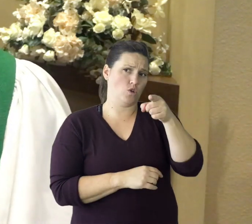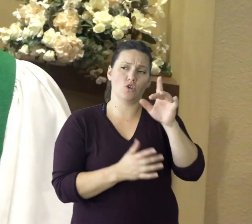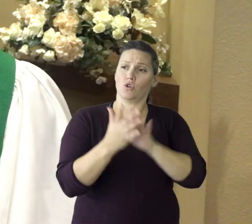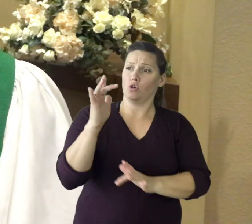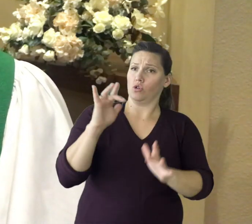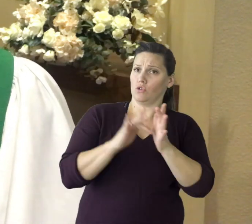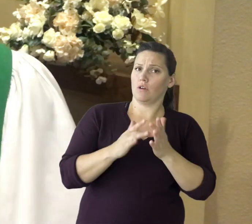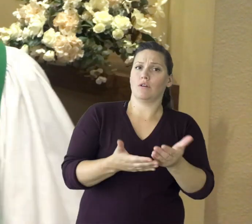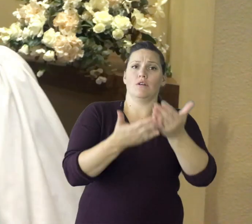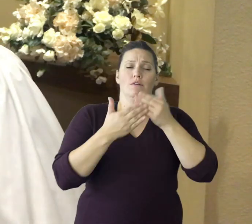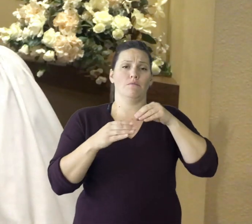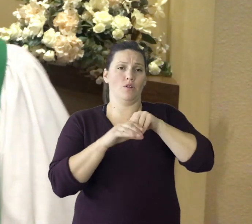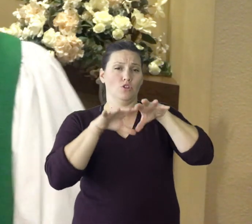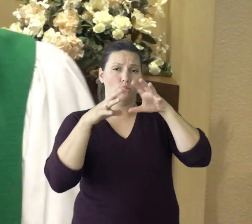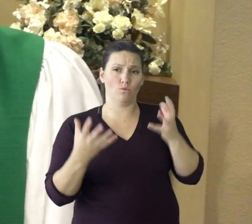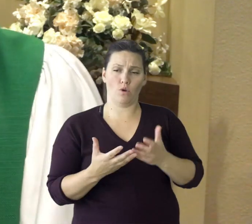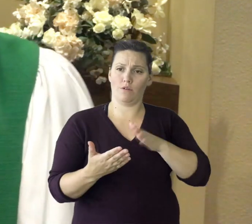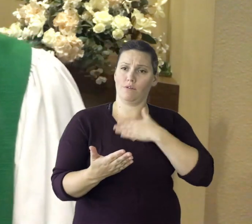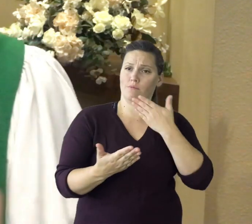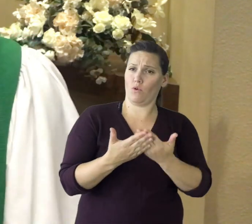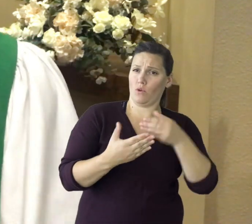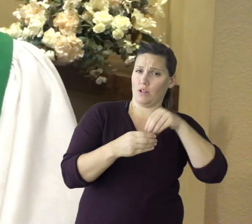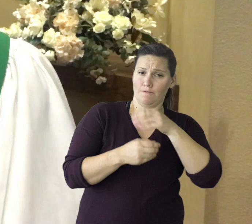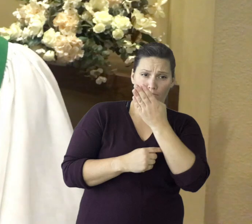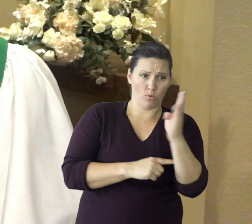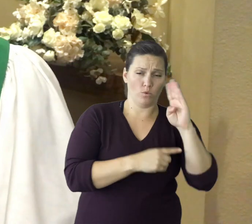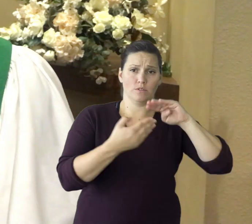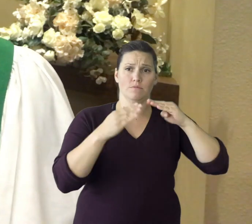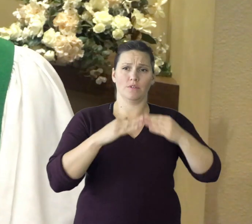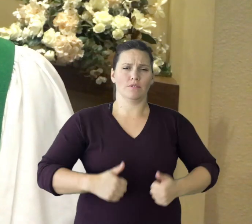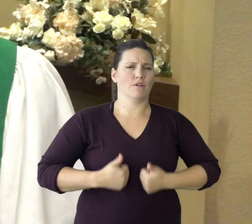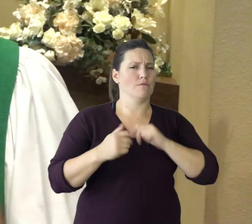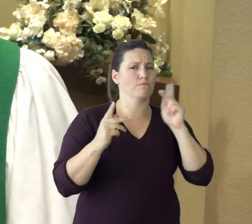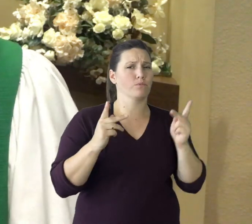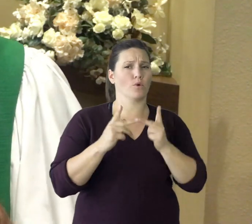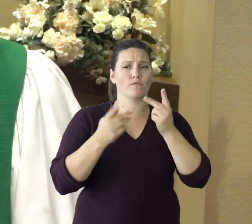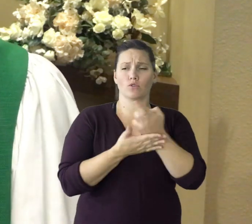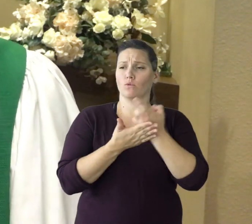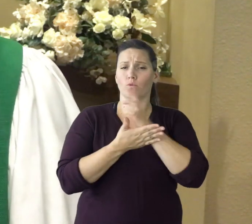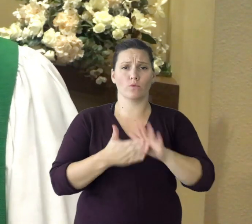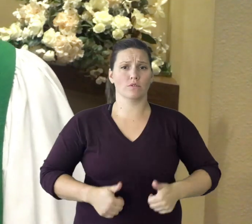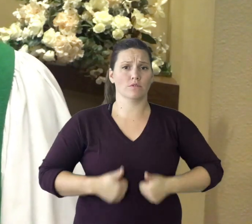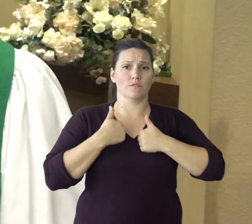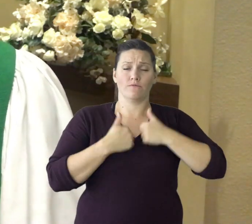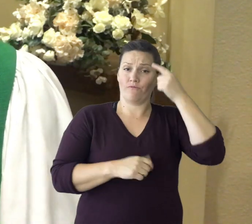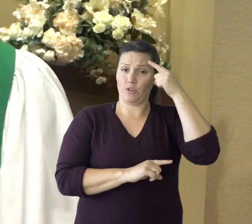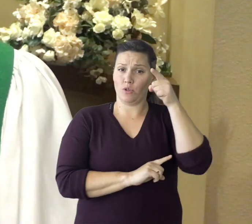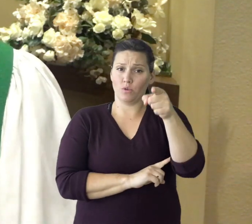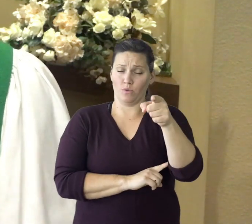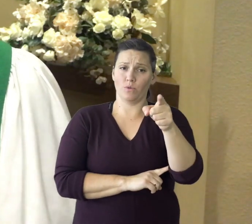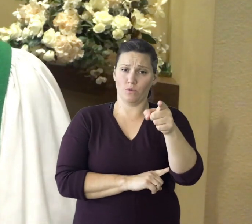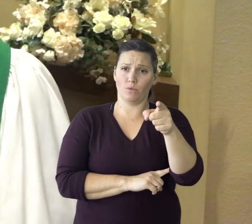for you. Jesus comes into the world, born in Bethlehem. He lives a perfect and holy